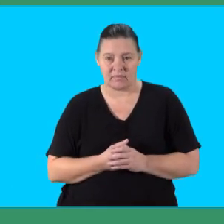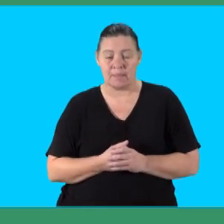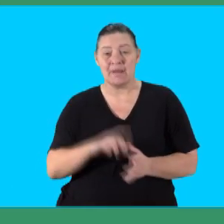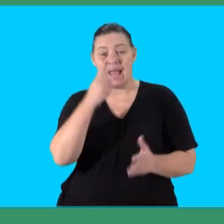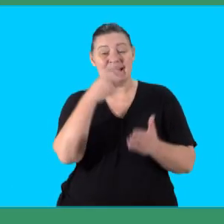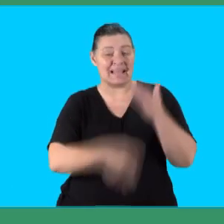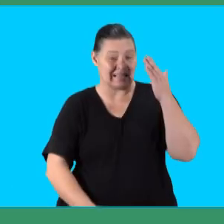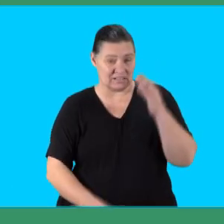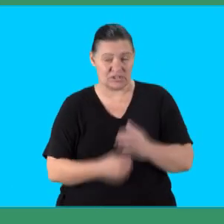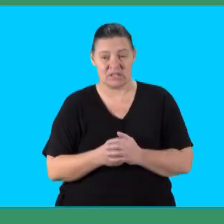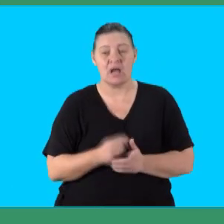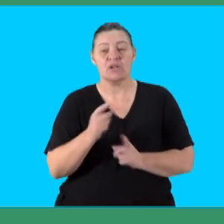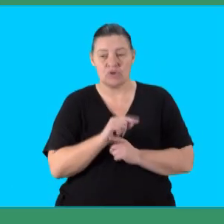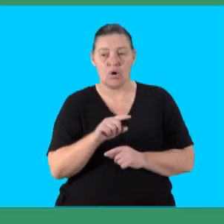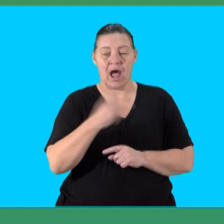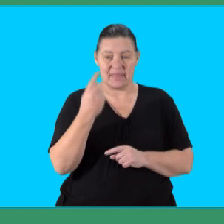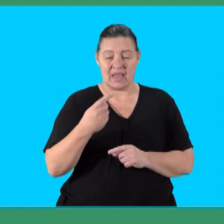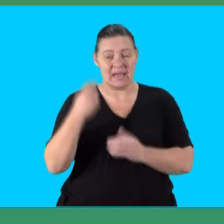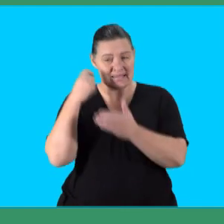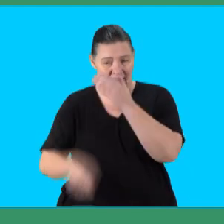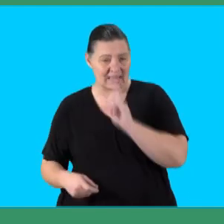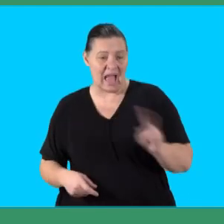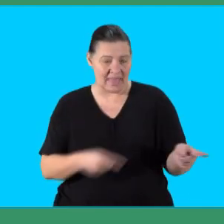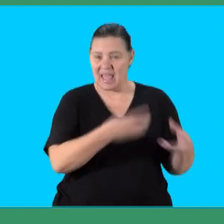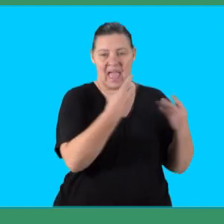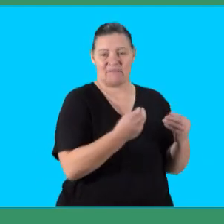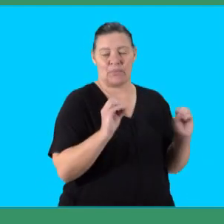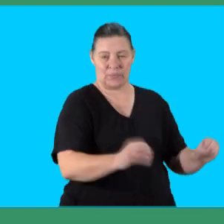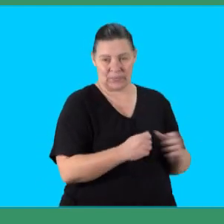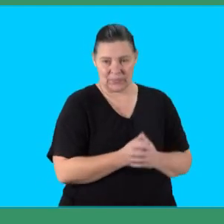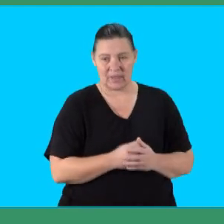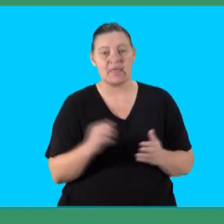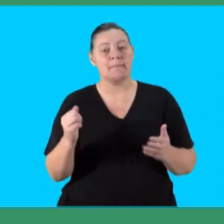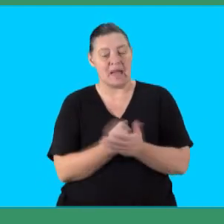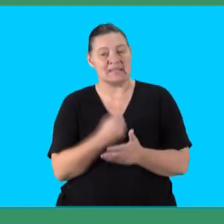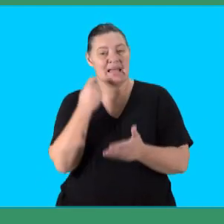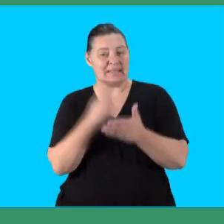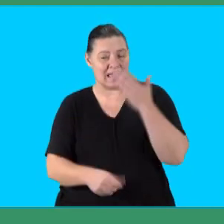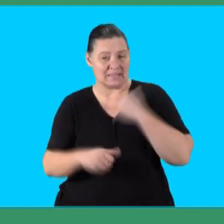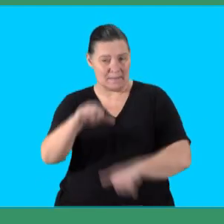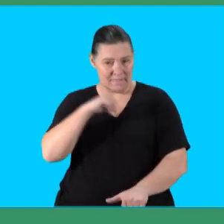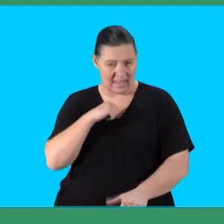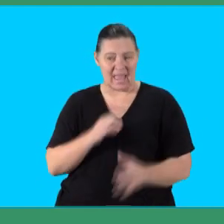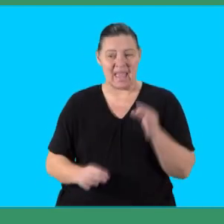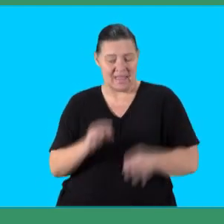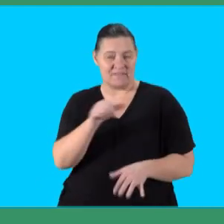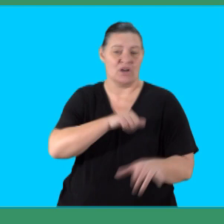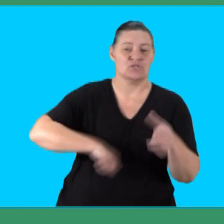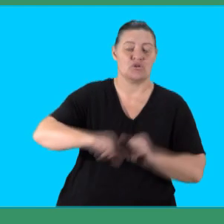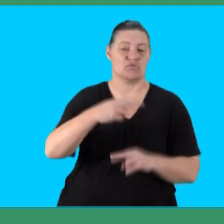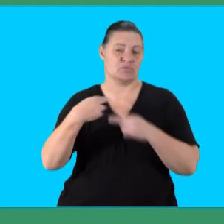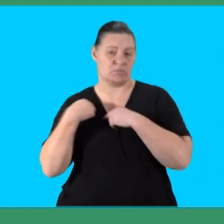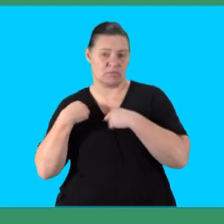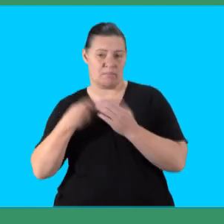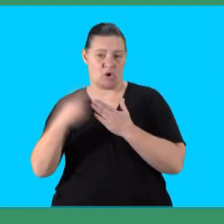tax benefits that other enterprises do not have. They may obtain tax rebates if they are involved in social